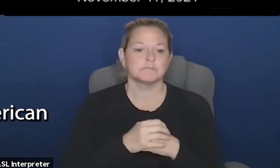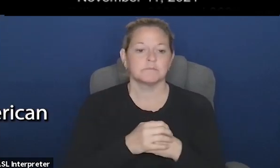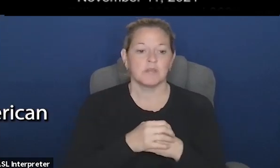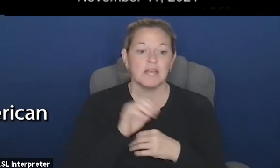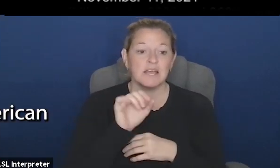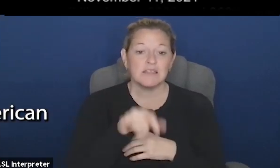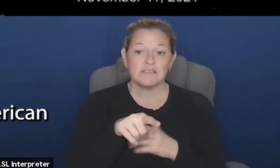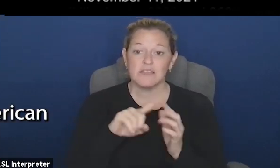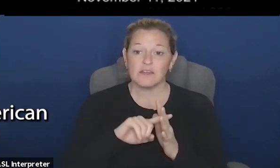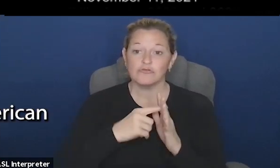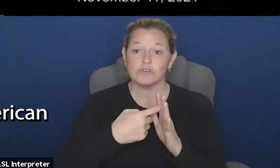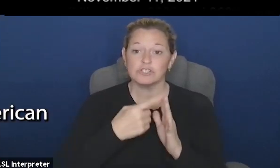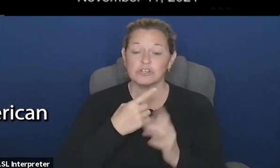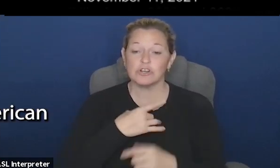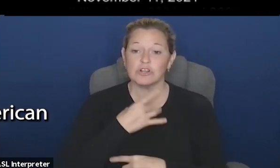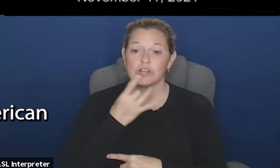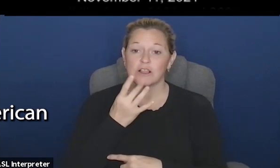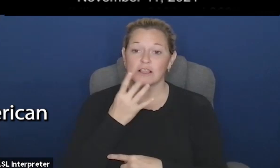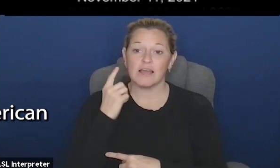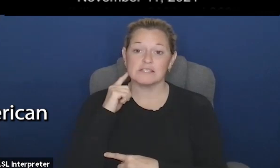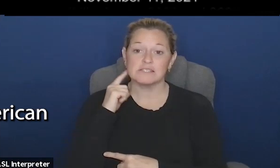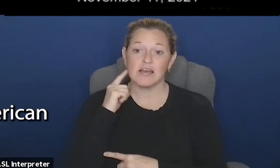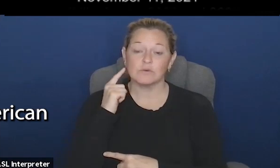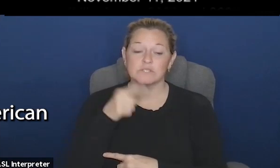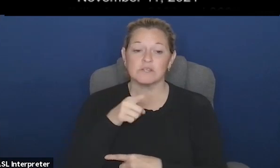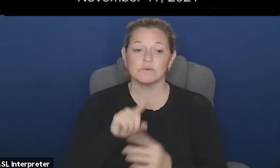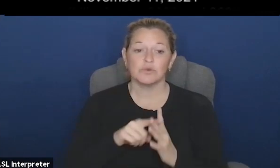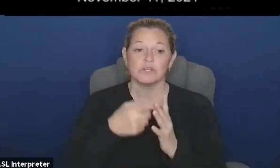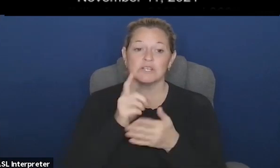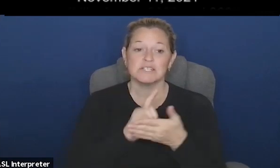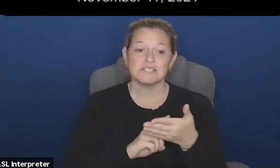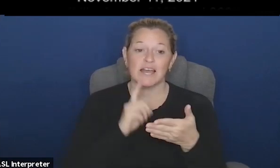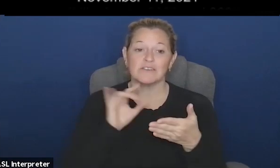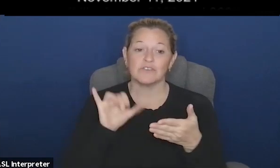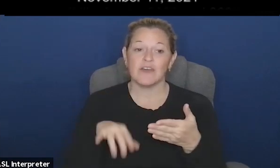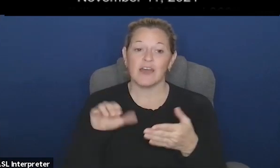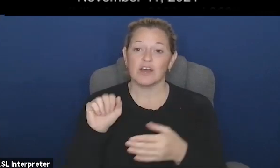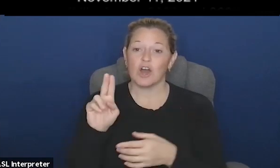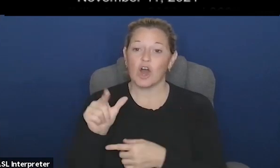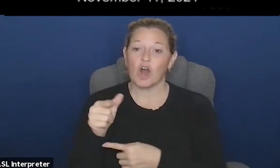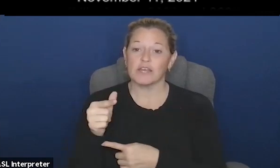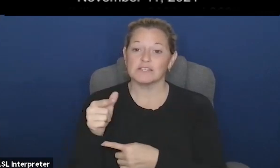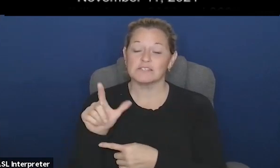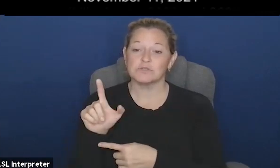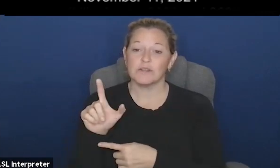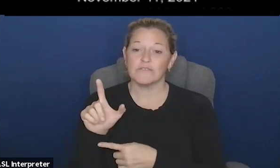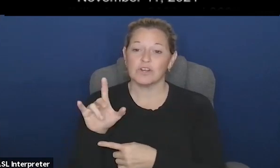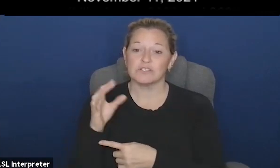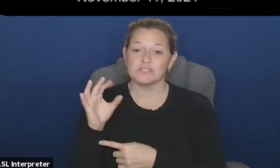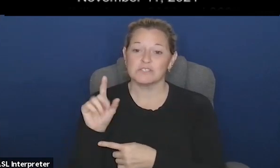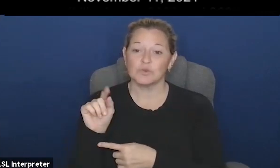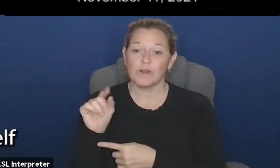and developed for the 2017 Great American Solar Eclipse. And it came to be by conversations between